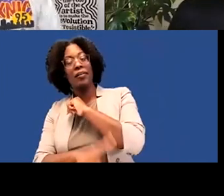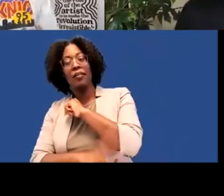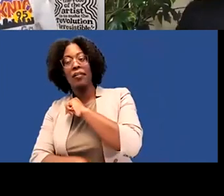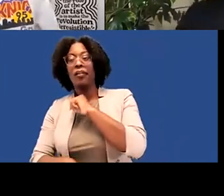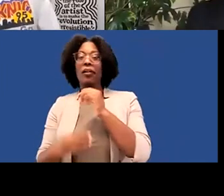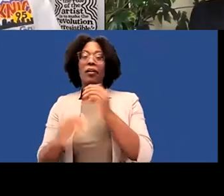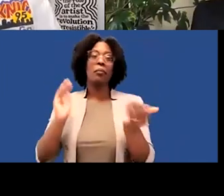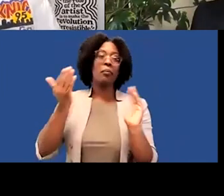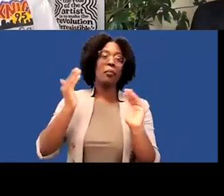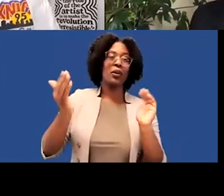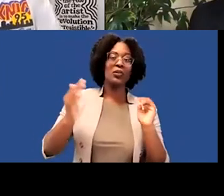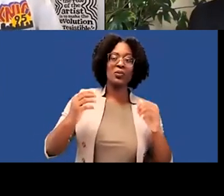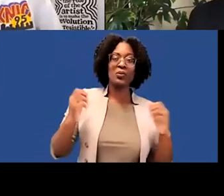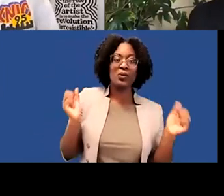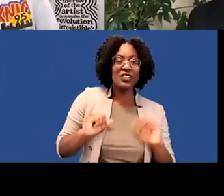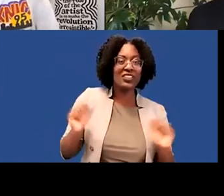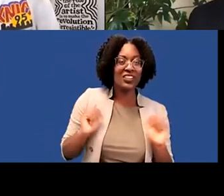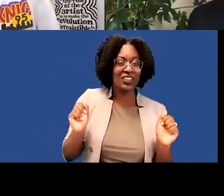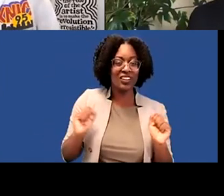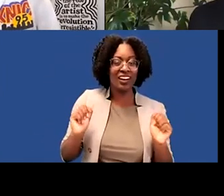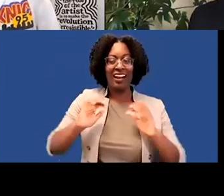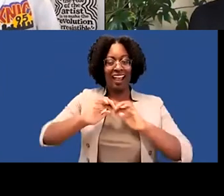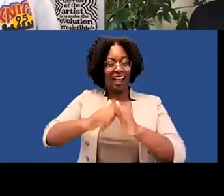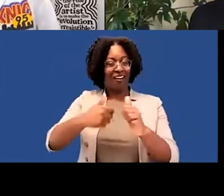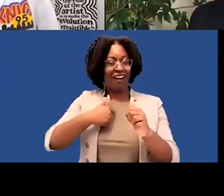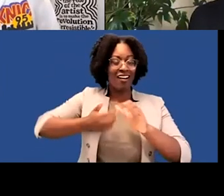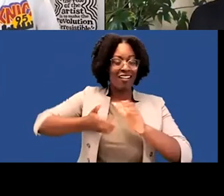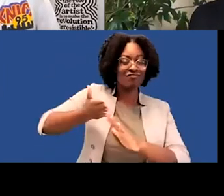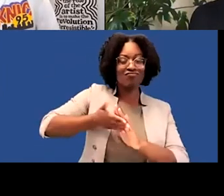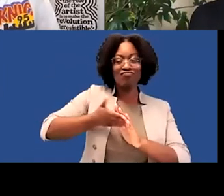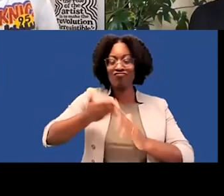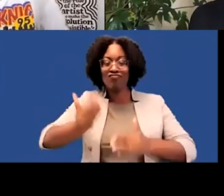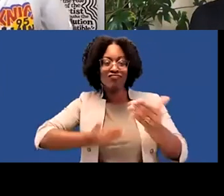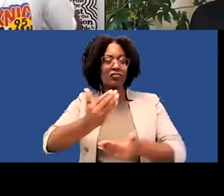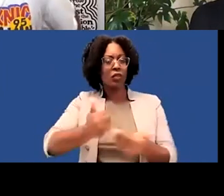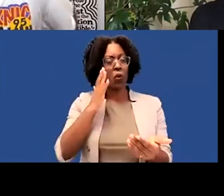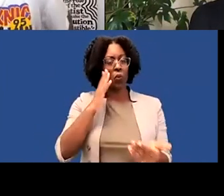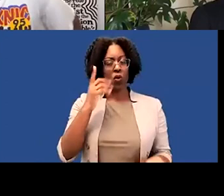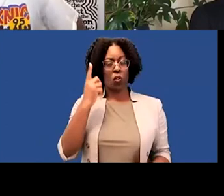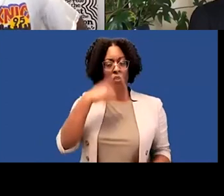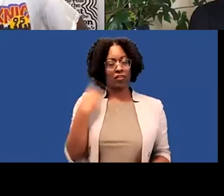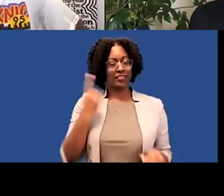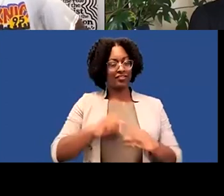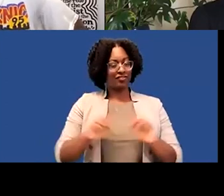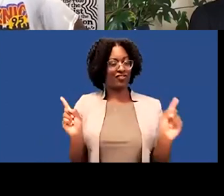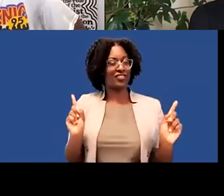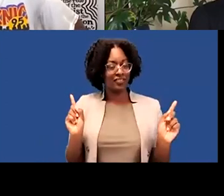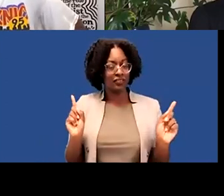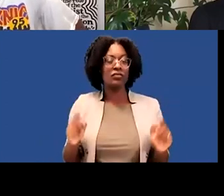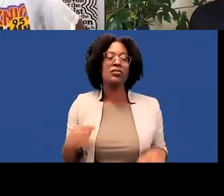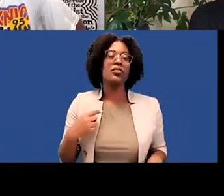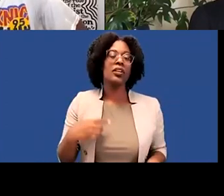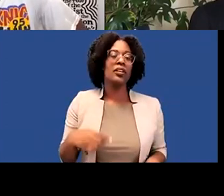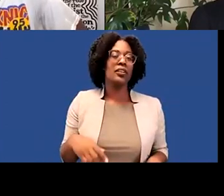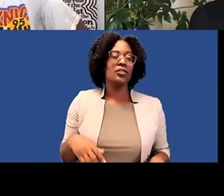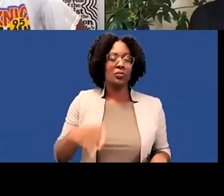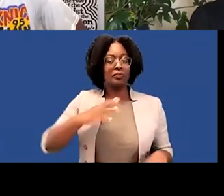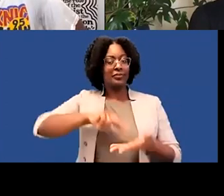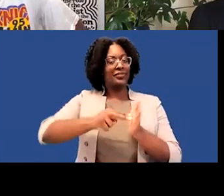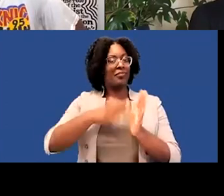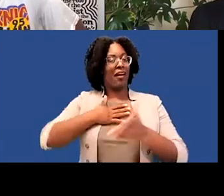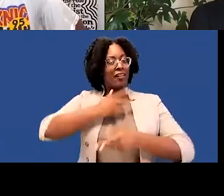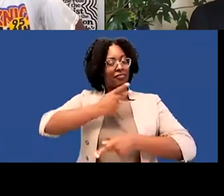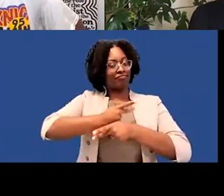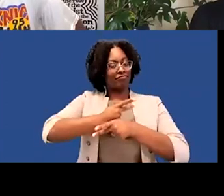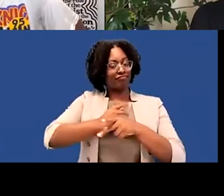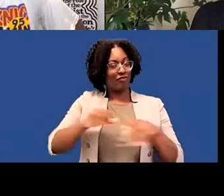Yeah, so that's one thing. I think it changes often, and that's okay. I think the other thing for me, for a long